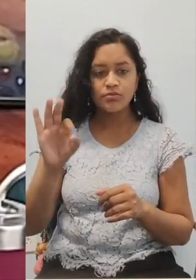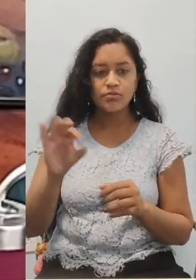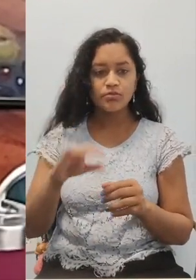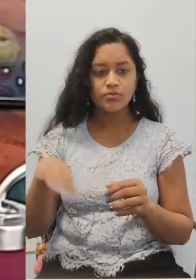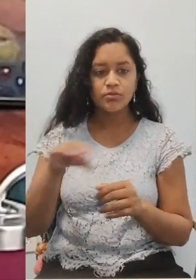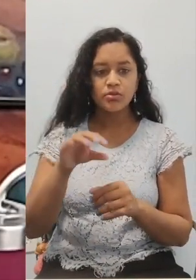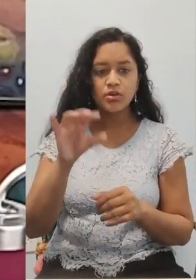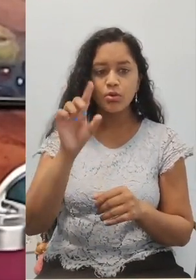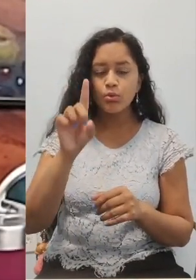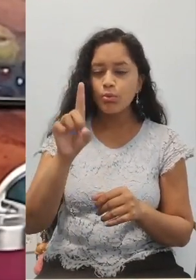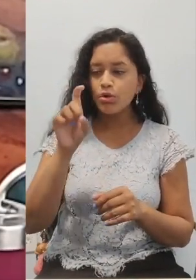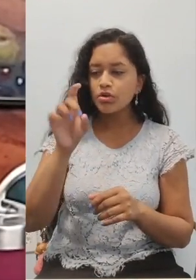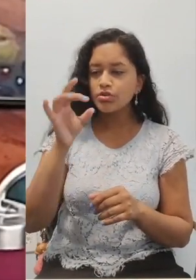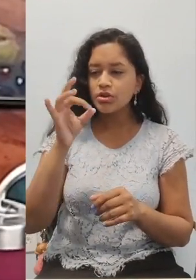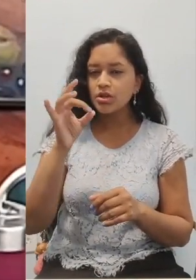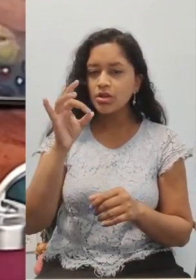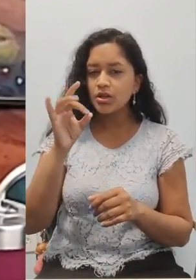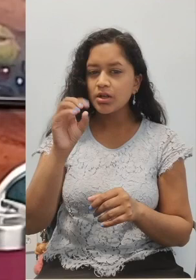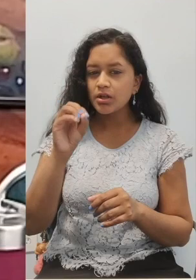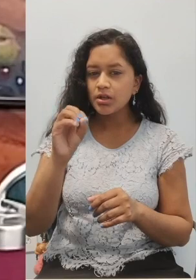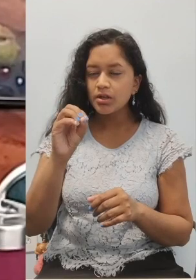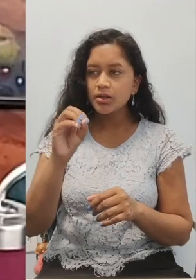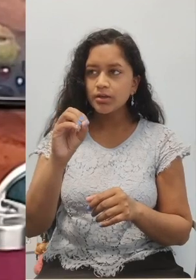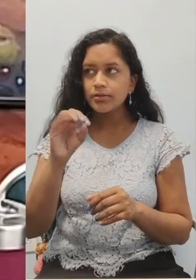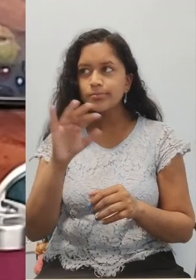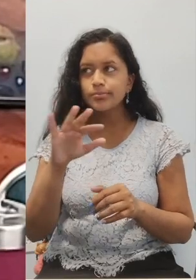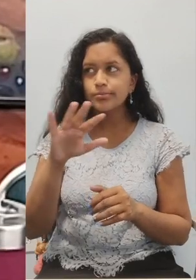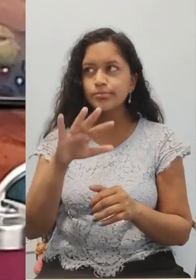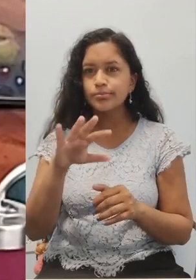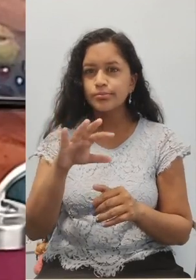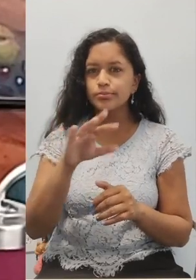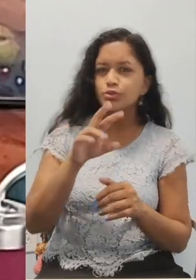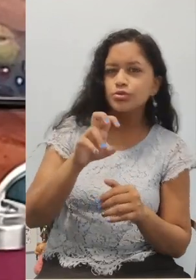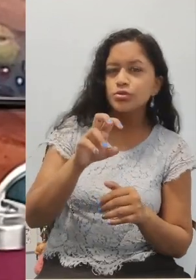180 Caribbean reef. And nurse sharks, we have